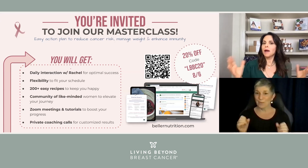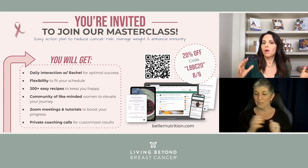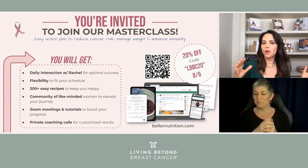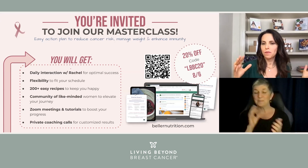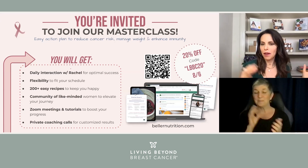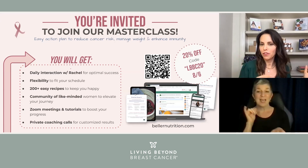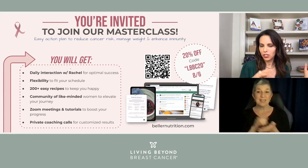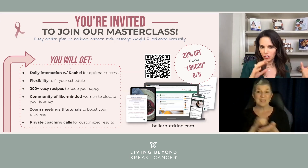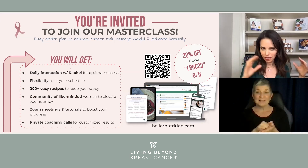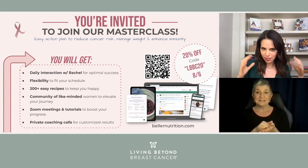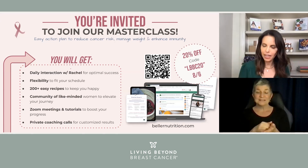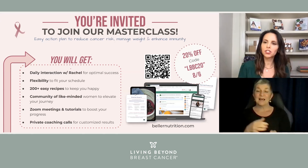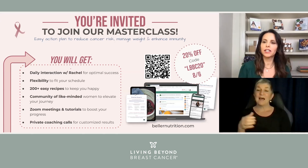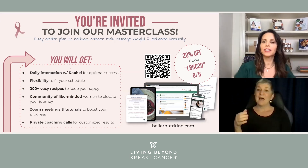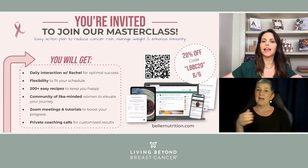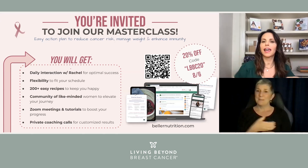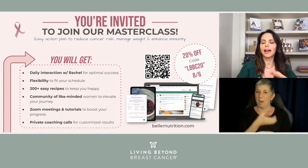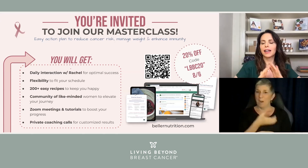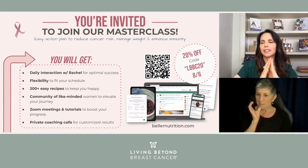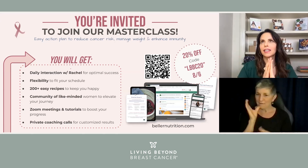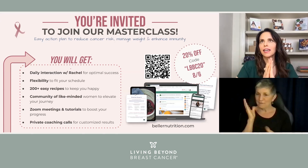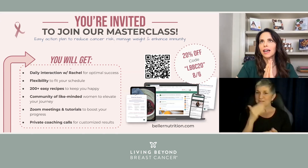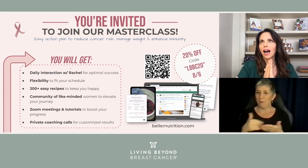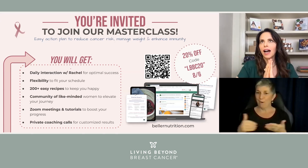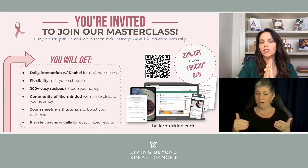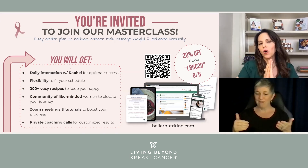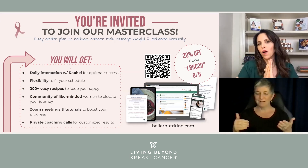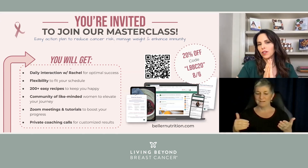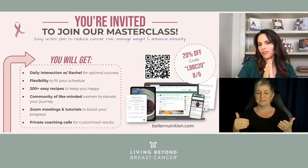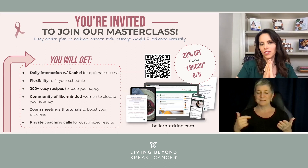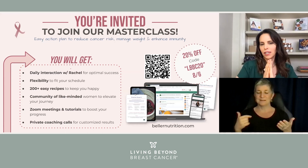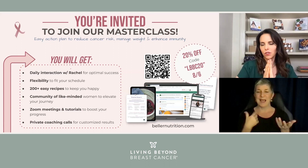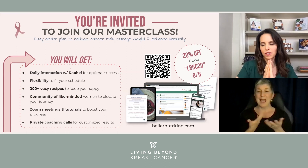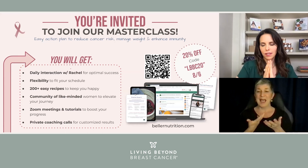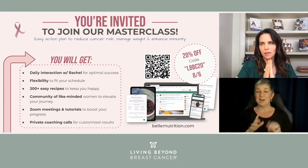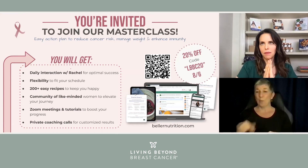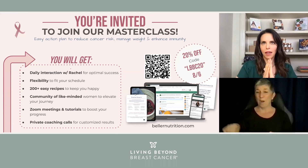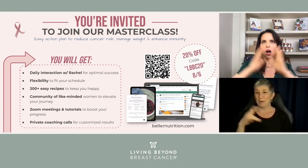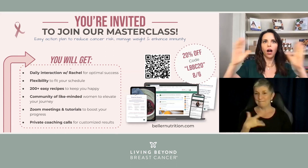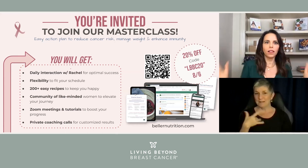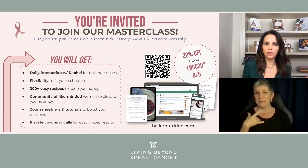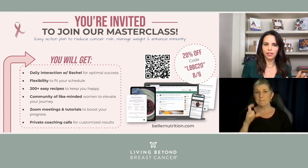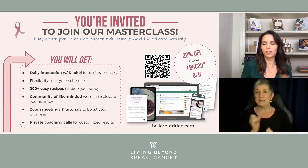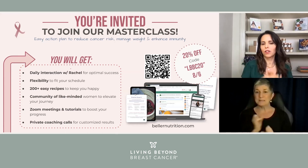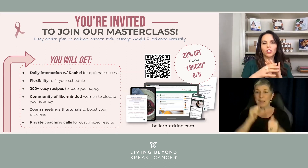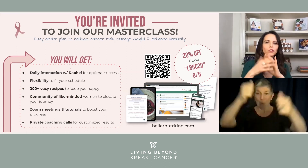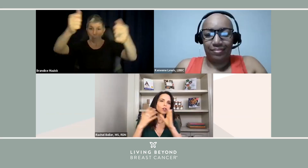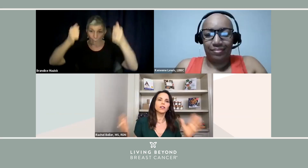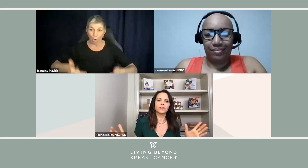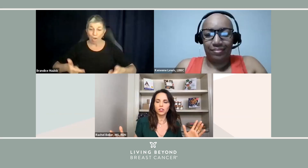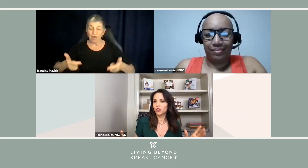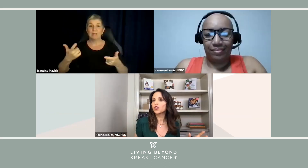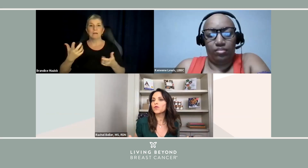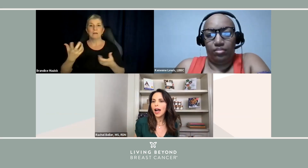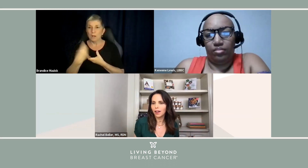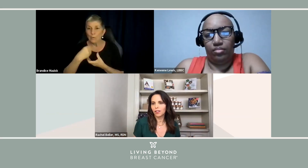that's the power beverage section. And I don't want you to feel like you need to make all of these or include all